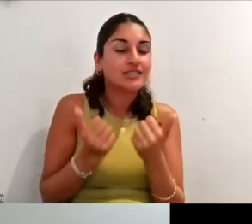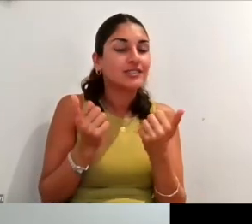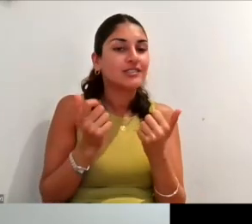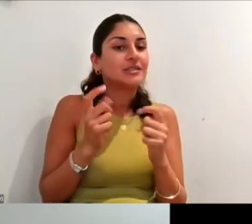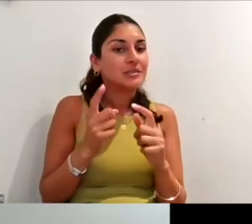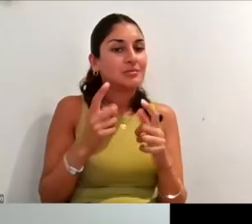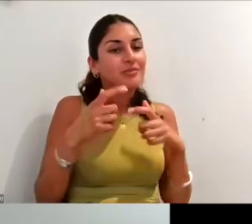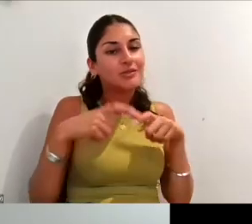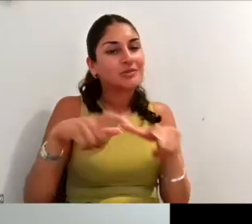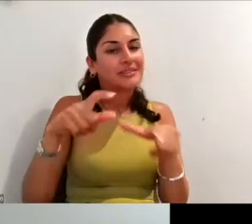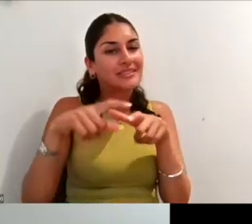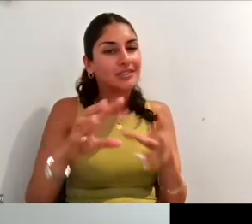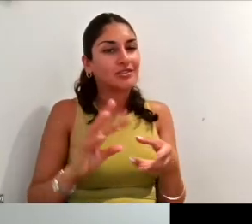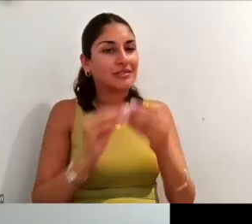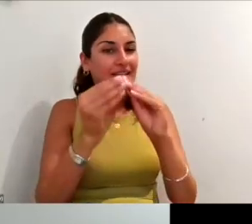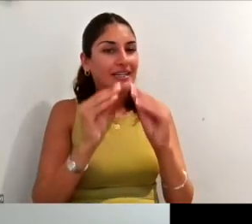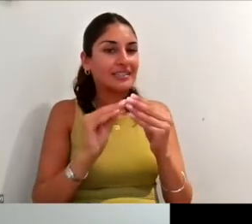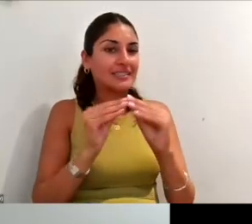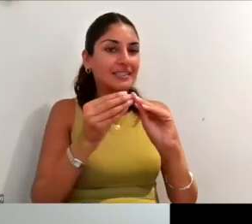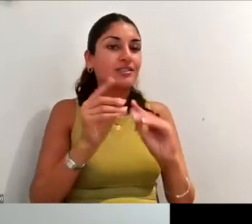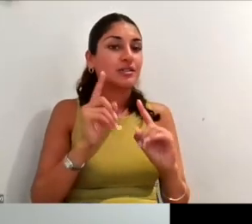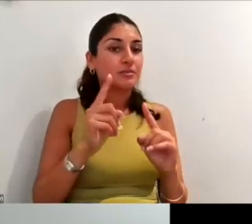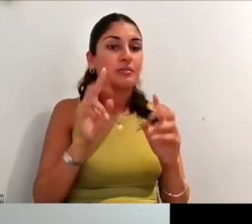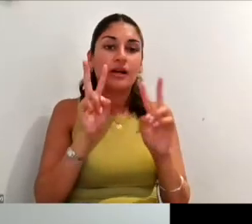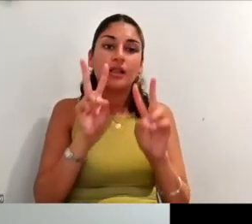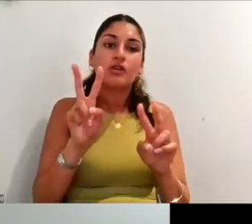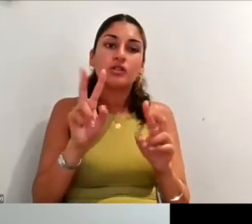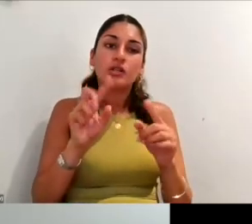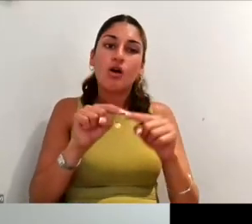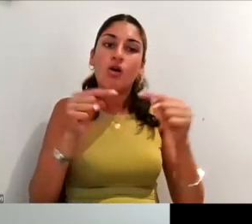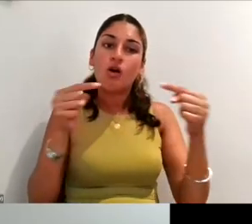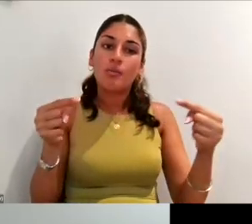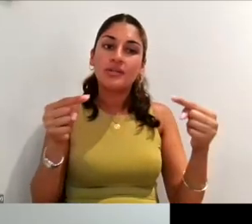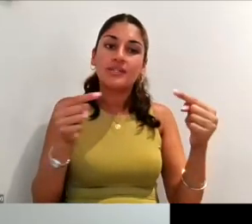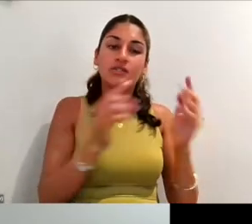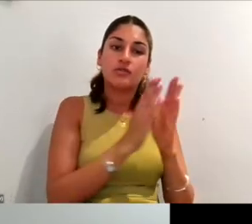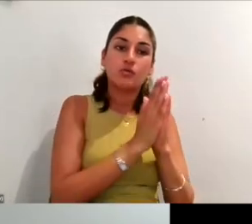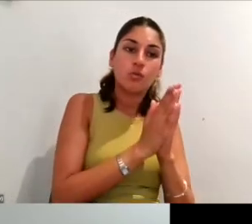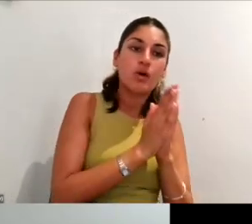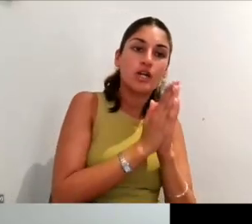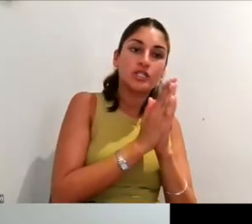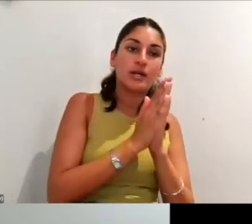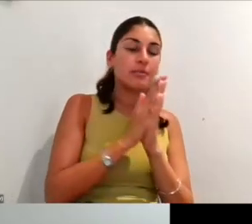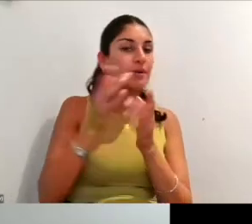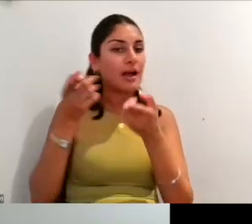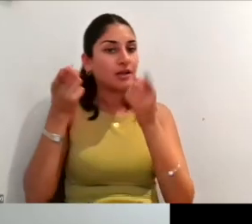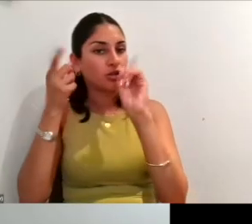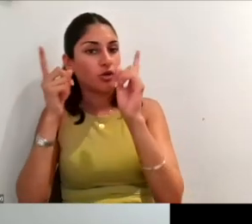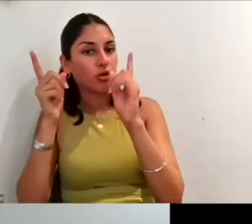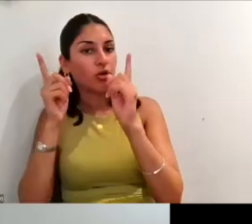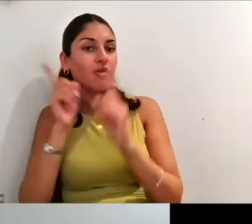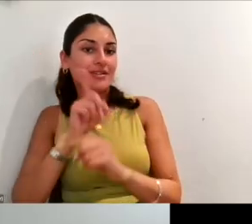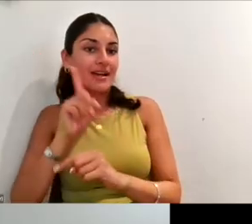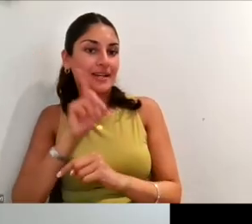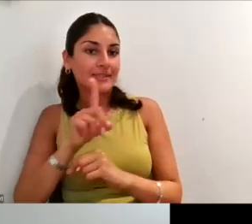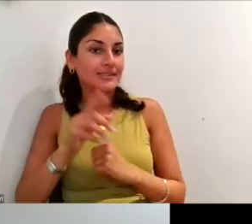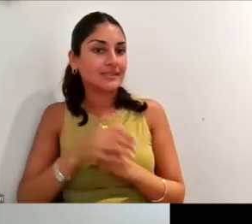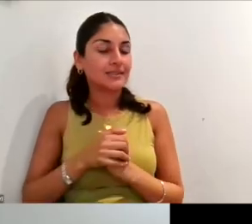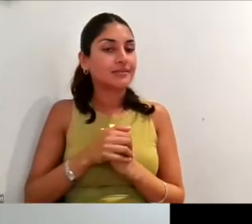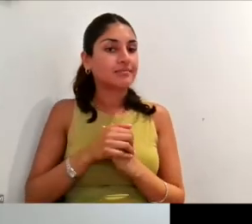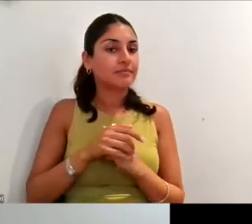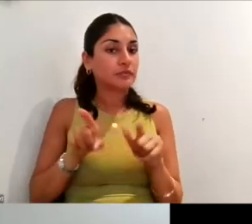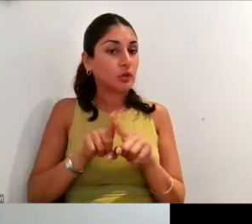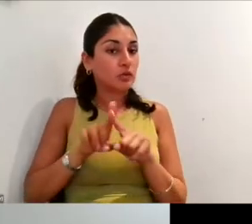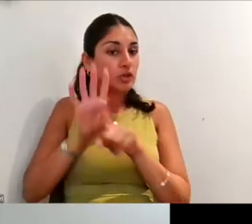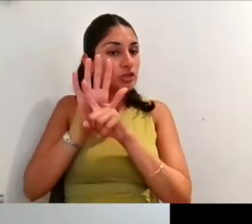yeah, like everything Tiffany said, it sort of looks at the opposites of like worshiping the goddess, but also discriminating